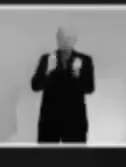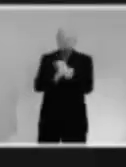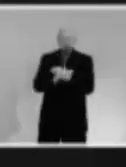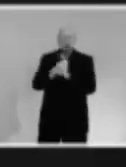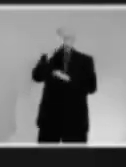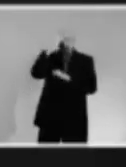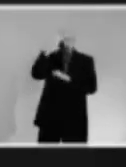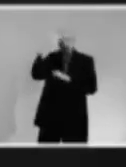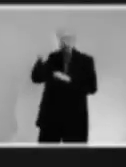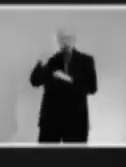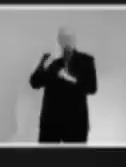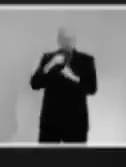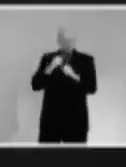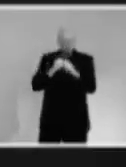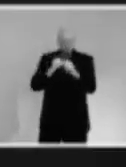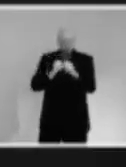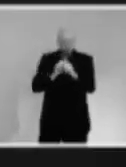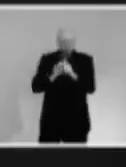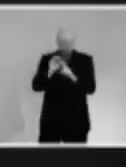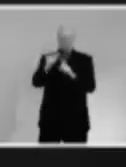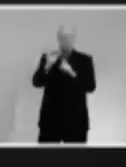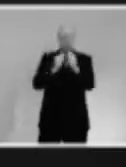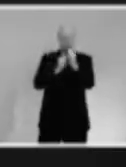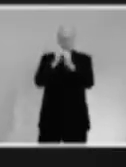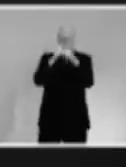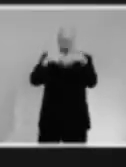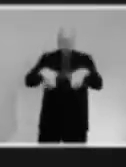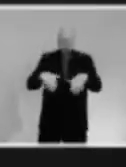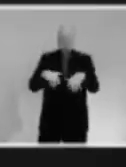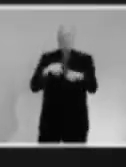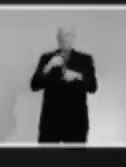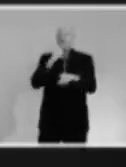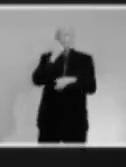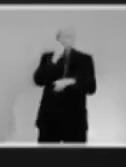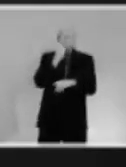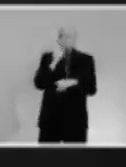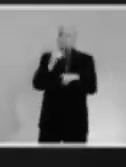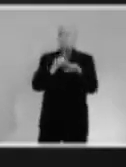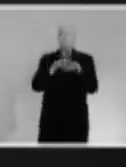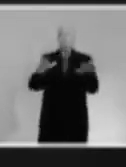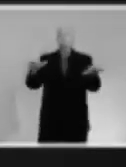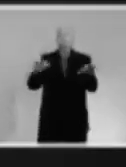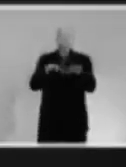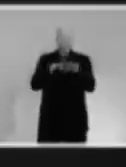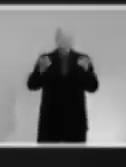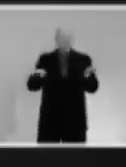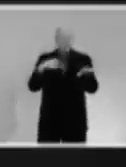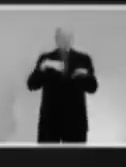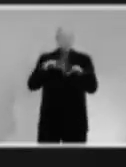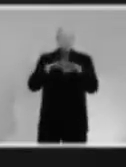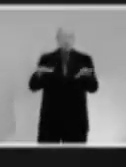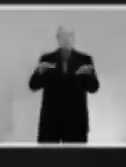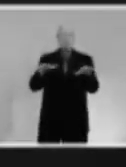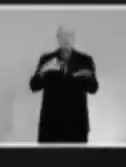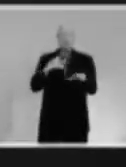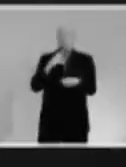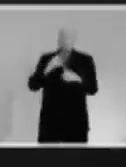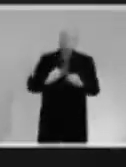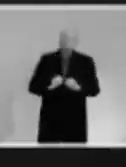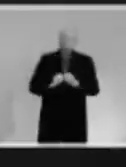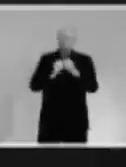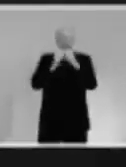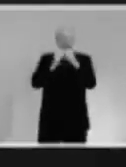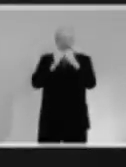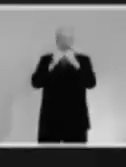renew our infrastructure, to spread opportunity more widely and fairly, and create the conditions for a